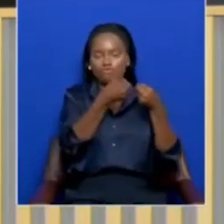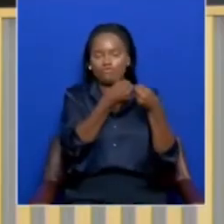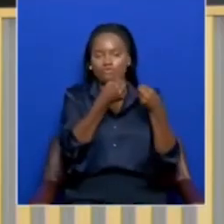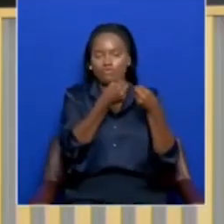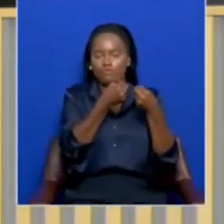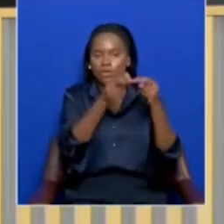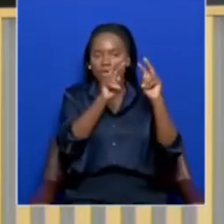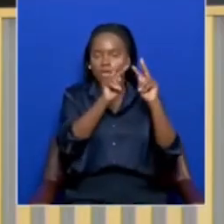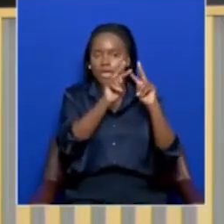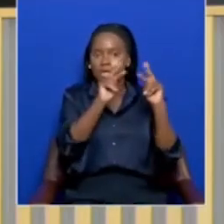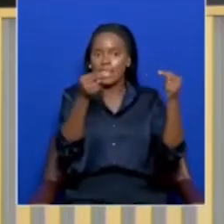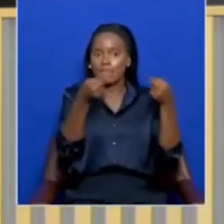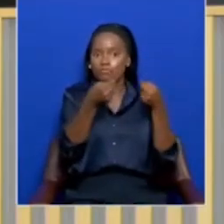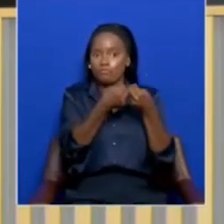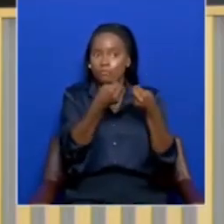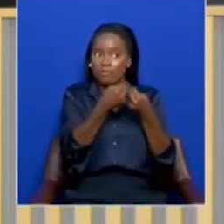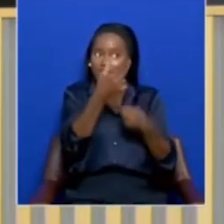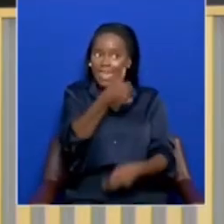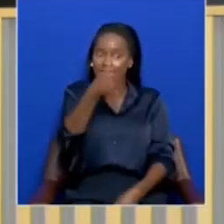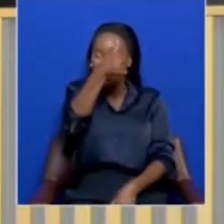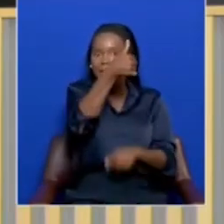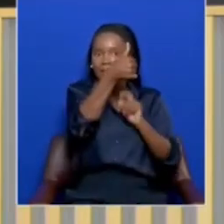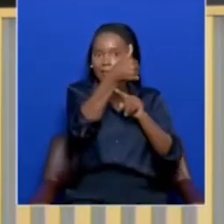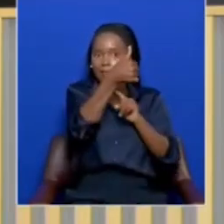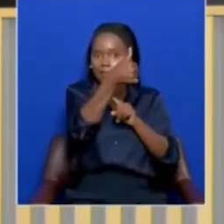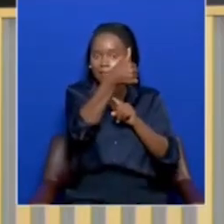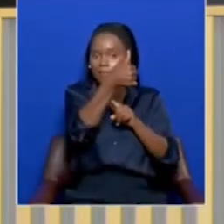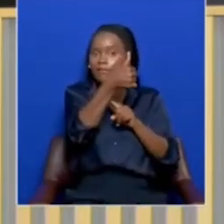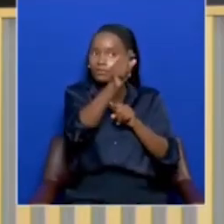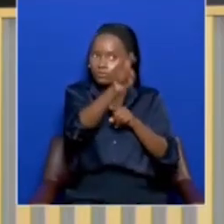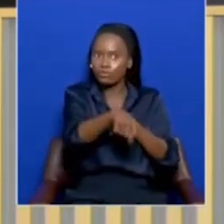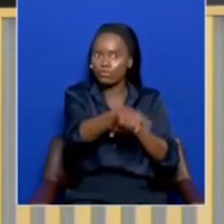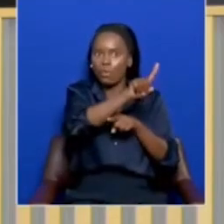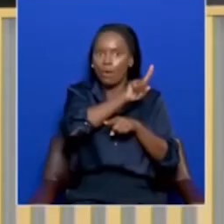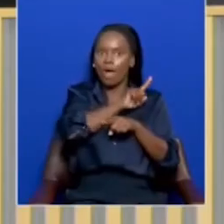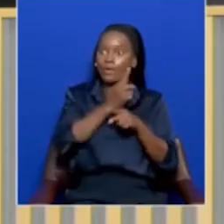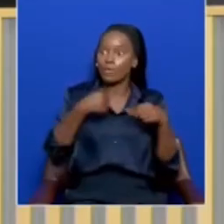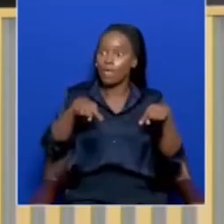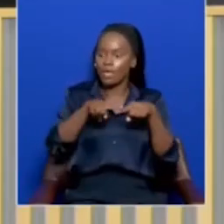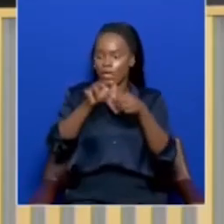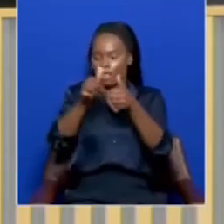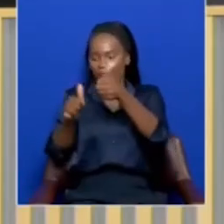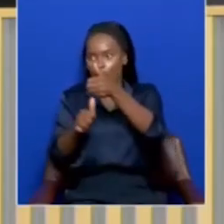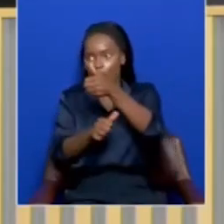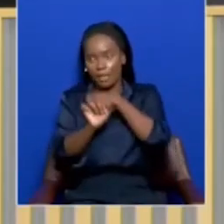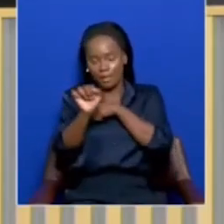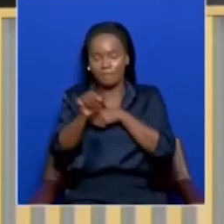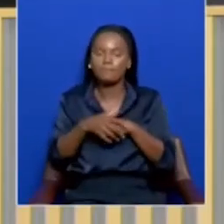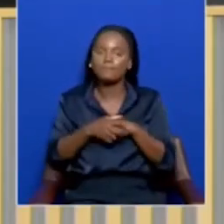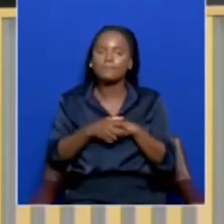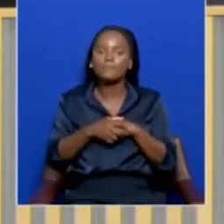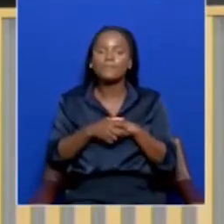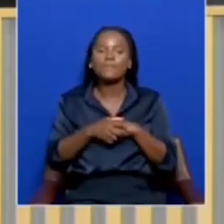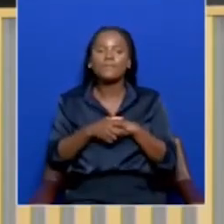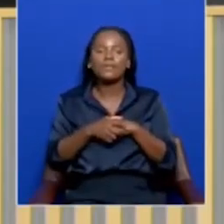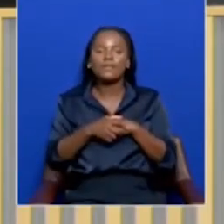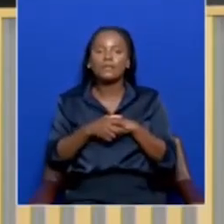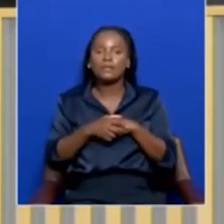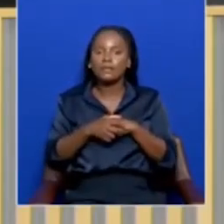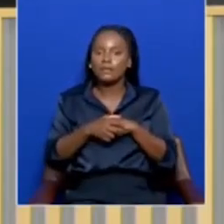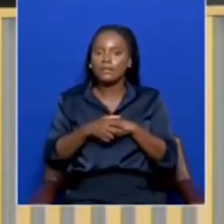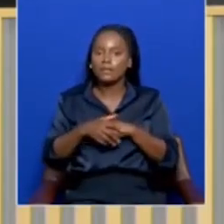head, which is a division commander, so division commissioner. So the division commissioner at the time of crime intelligence